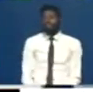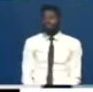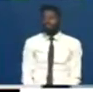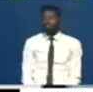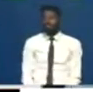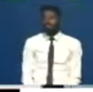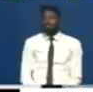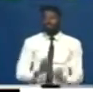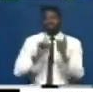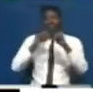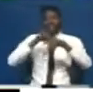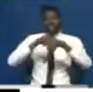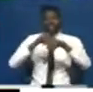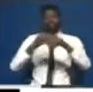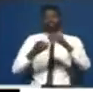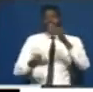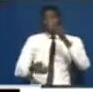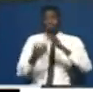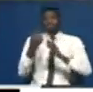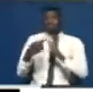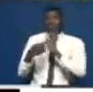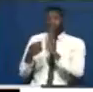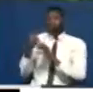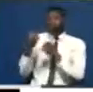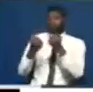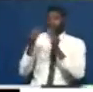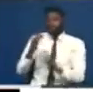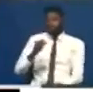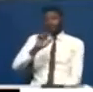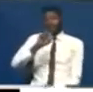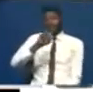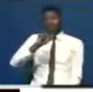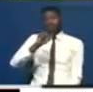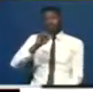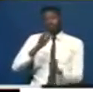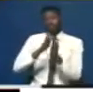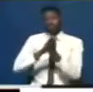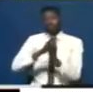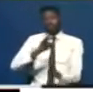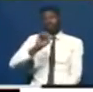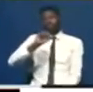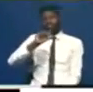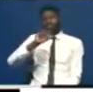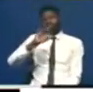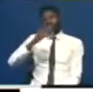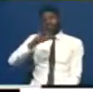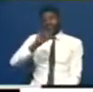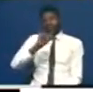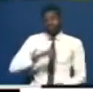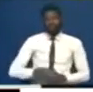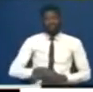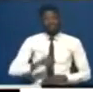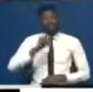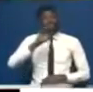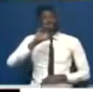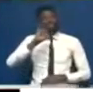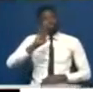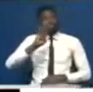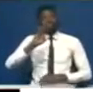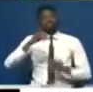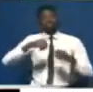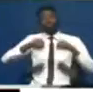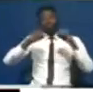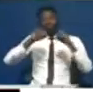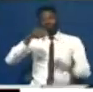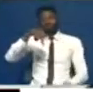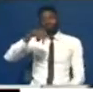Speaking while unveiling the two drivers, Evans Kavisi and Nikhil Sachania, KCB Group Chief Executive Officer Paul Russo said the bank is keen on further